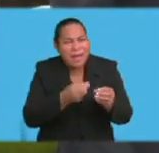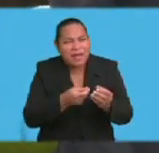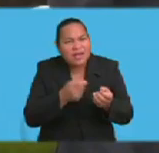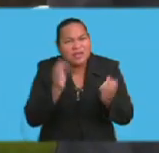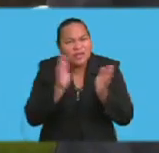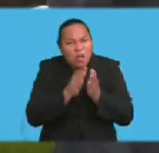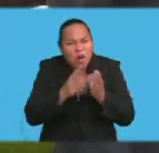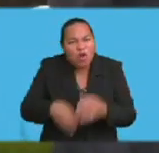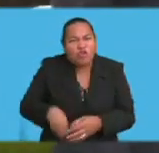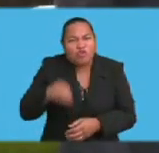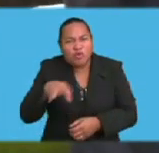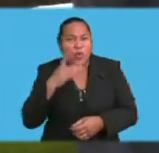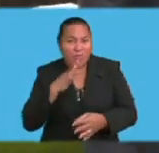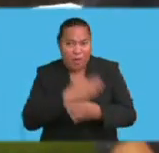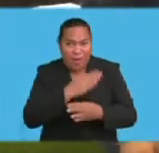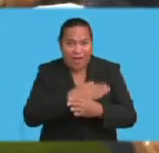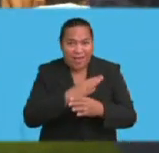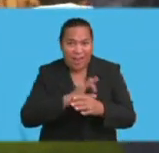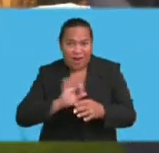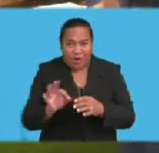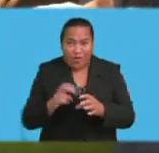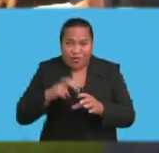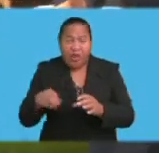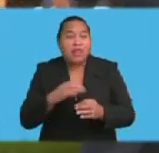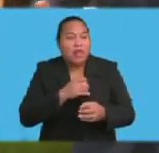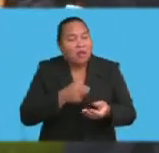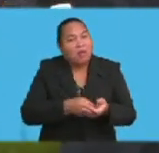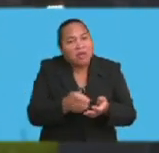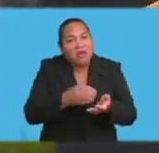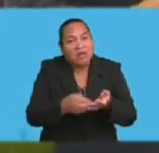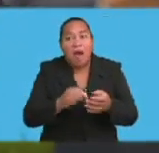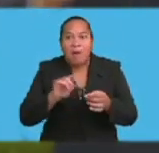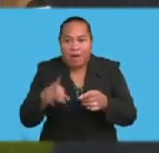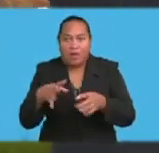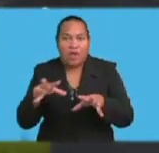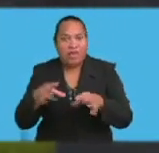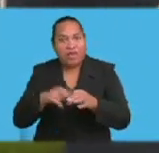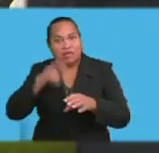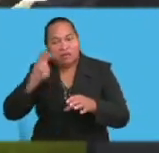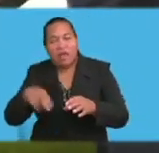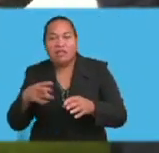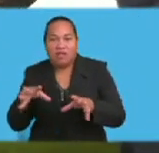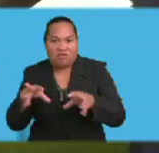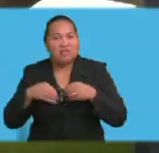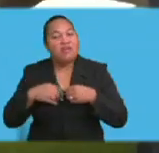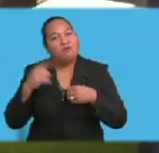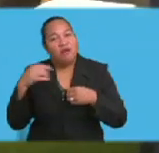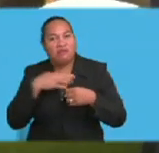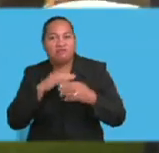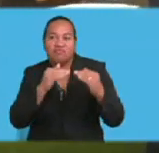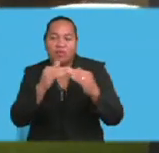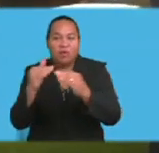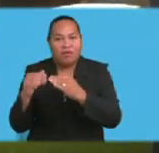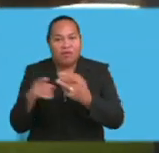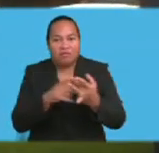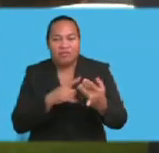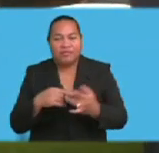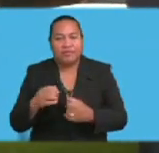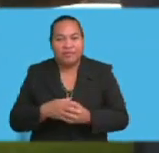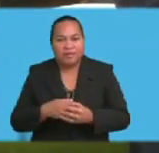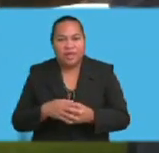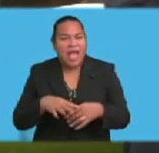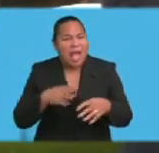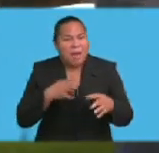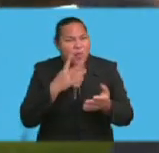fund. So, Madam Speaker, as we've said in this House, if all of us, for example, individually try and save our money, it may not be